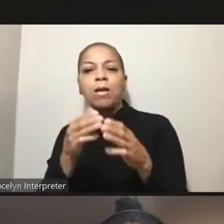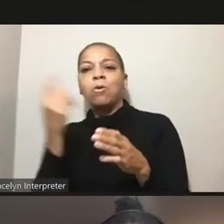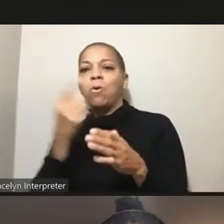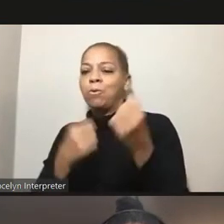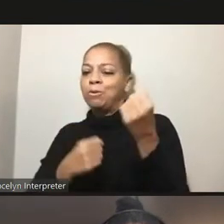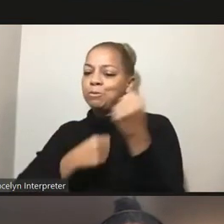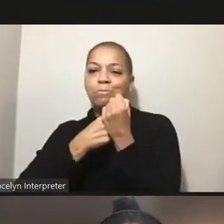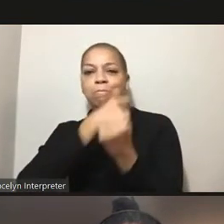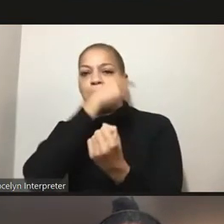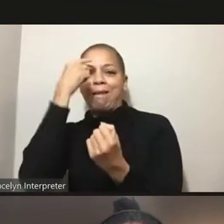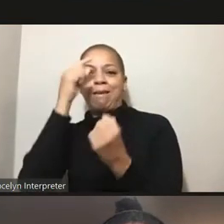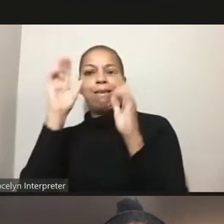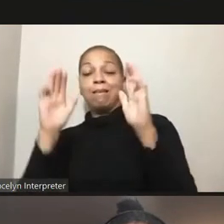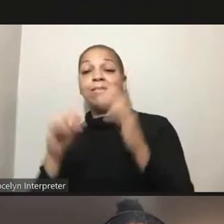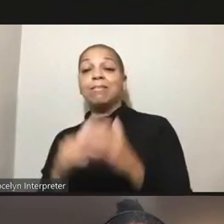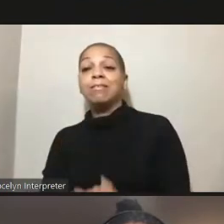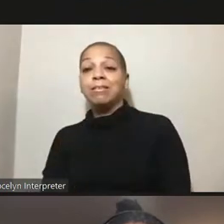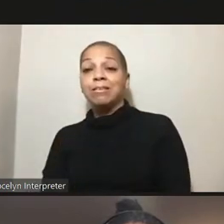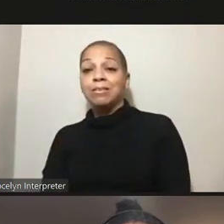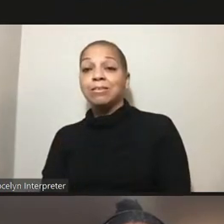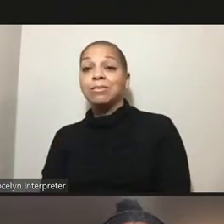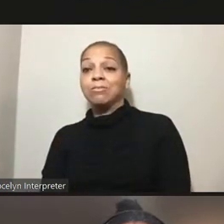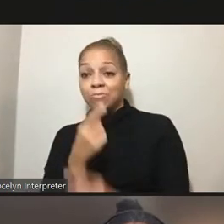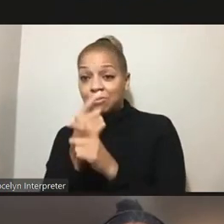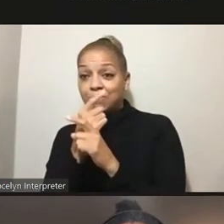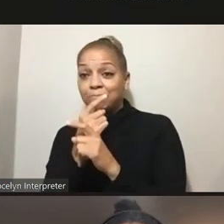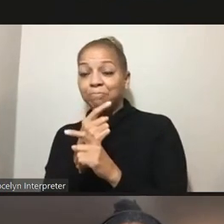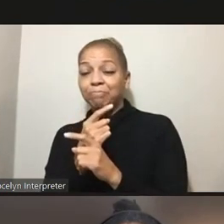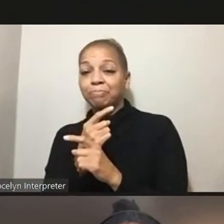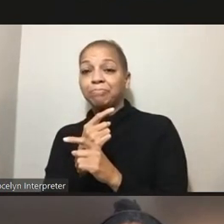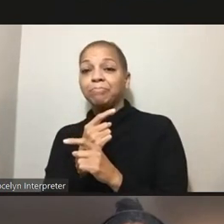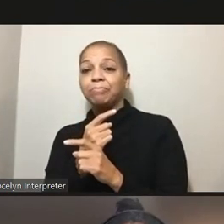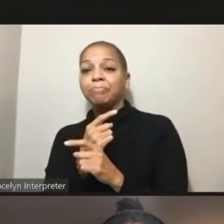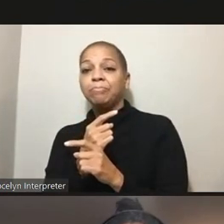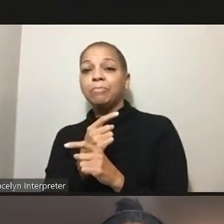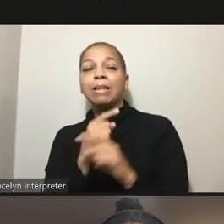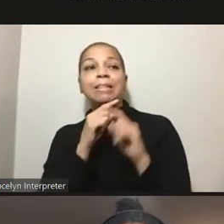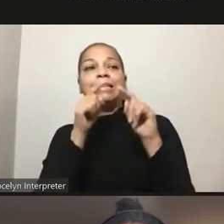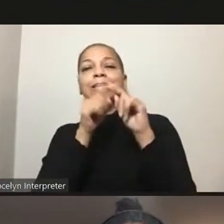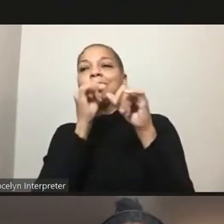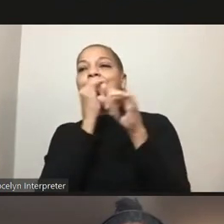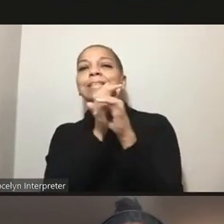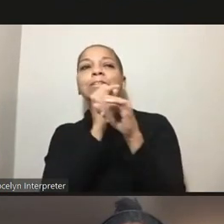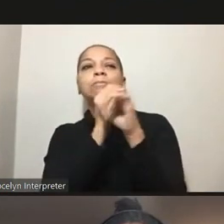Black excellence, right? And these institutions,